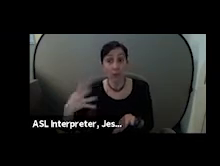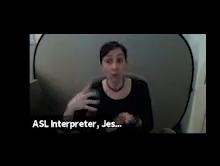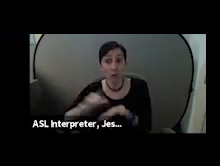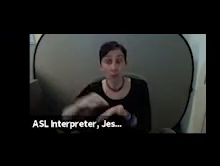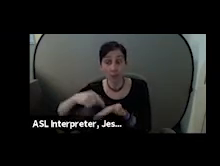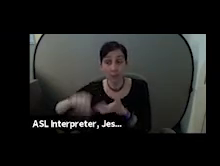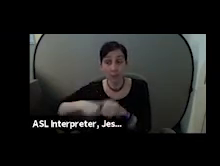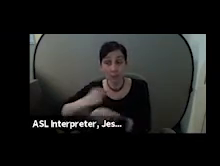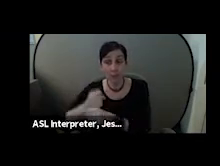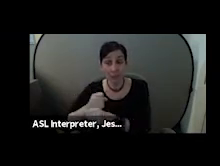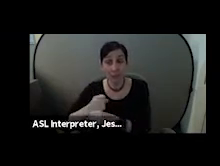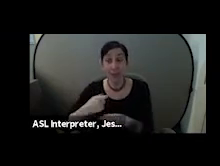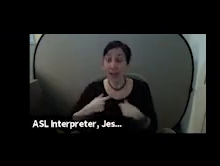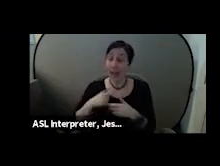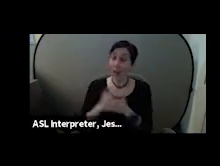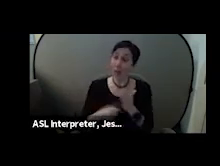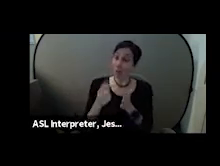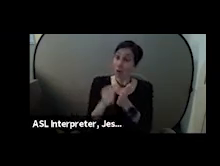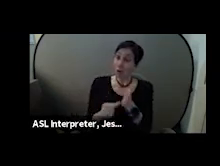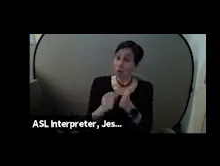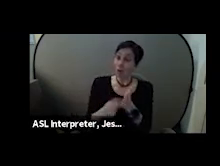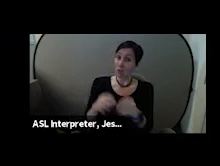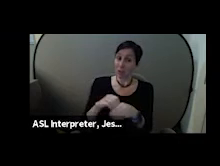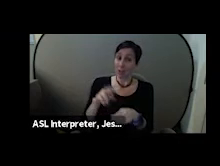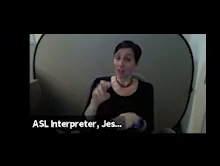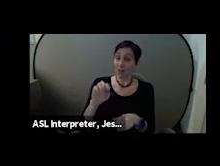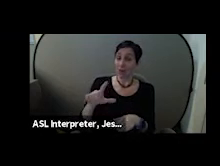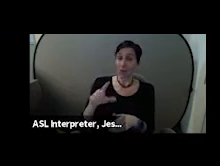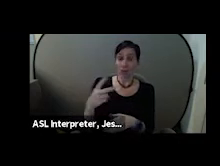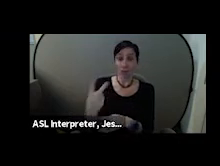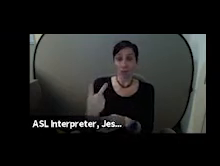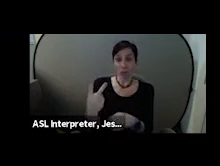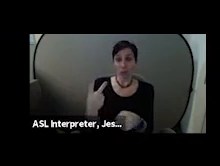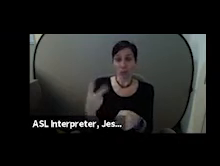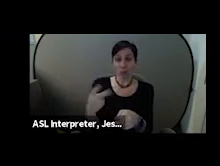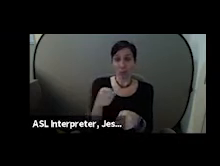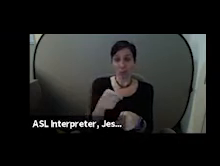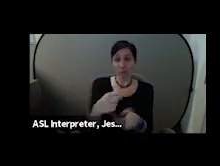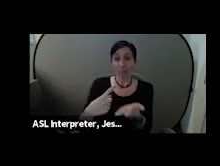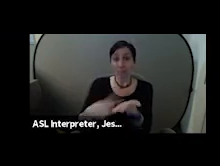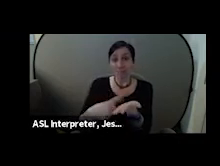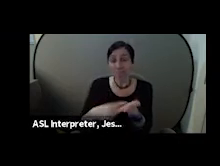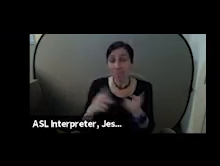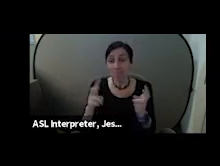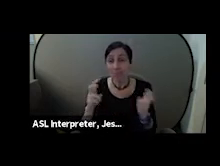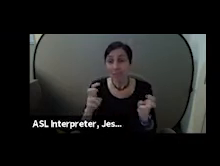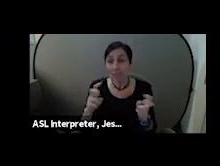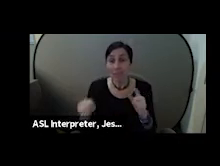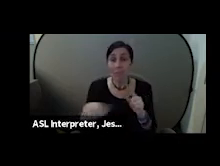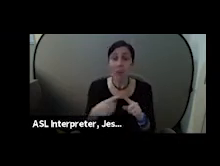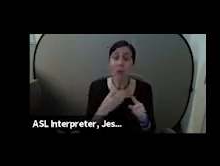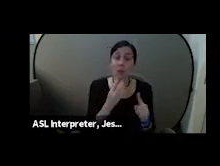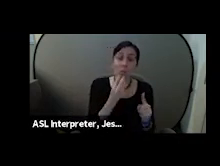an article in volume 2, by the way, talking about issues surrounding